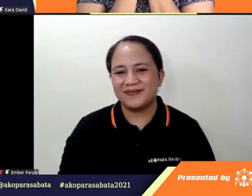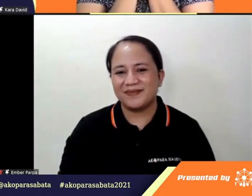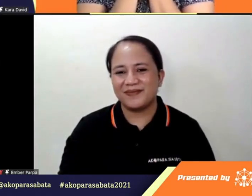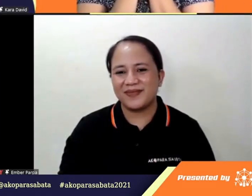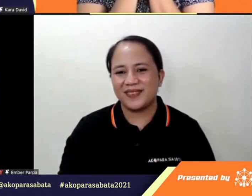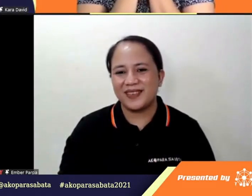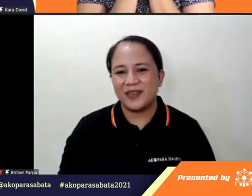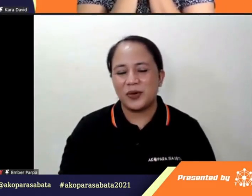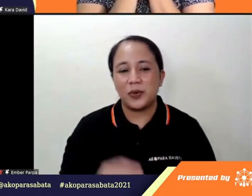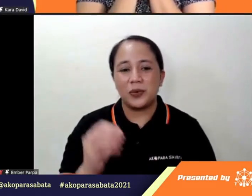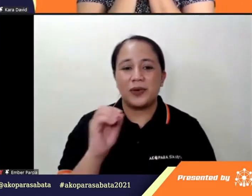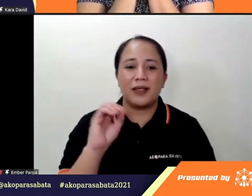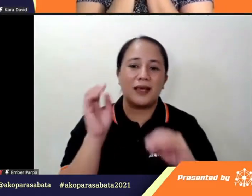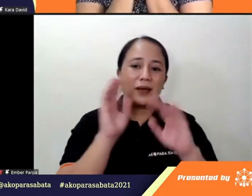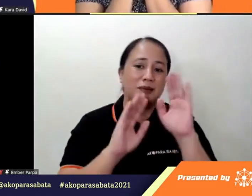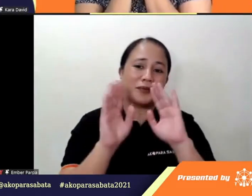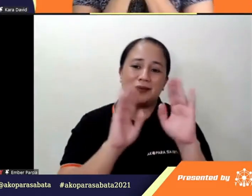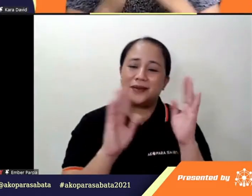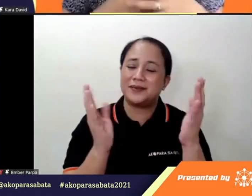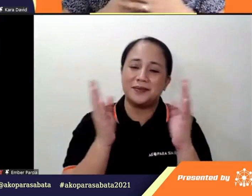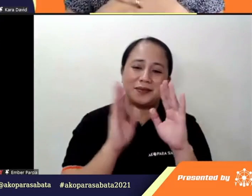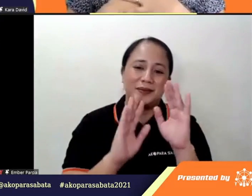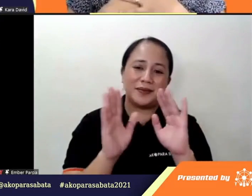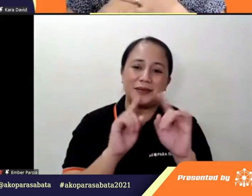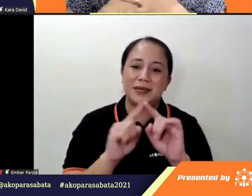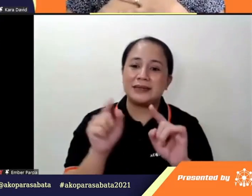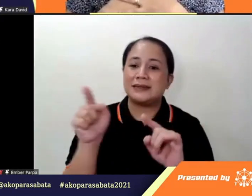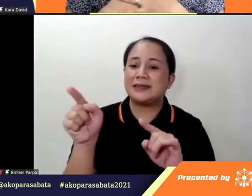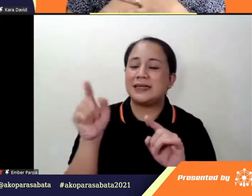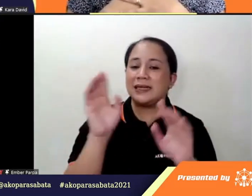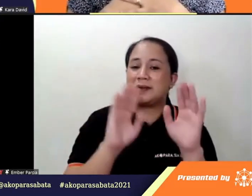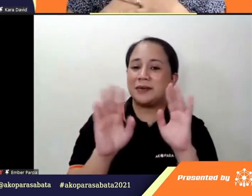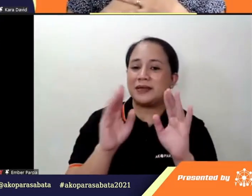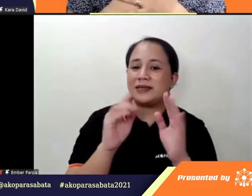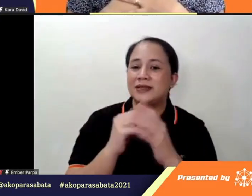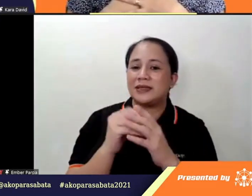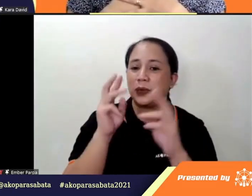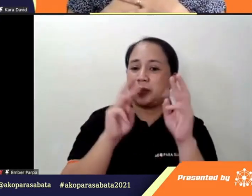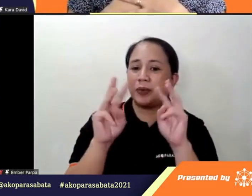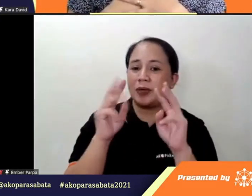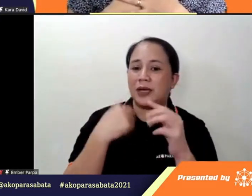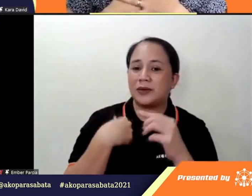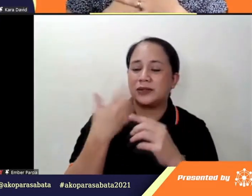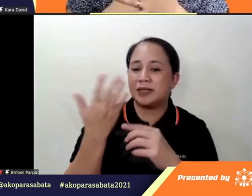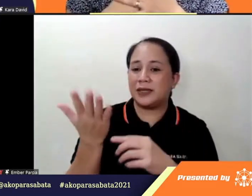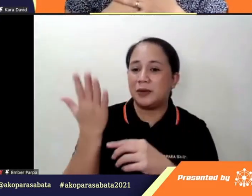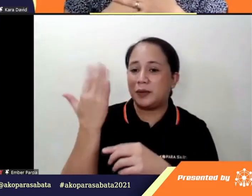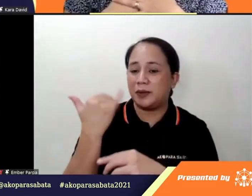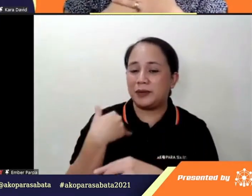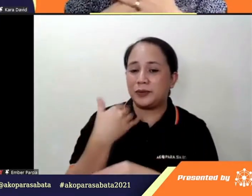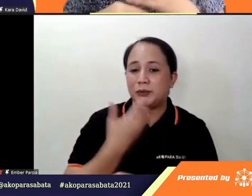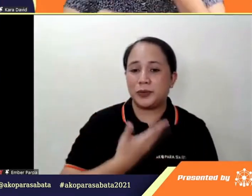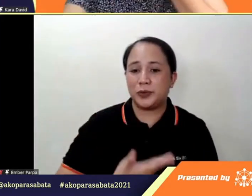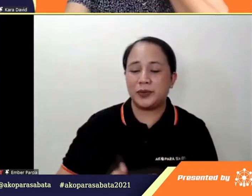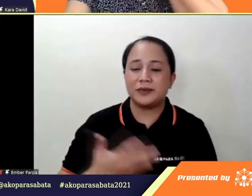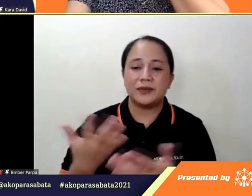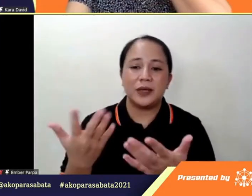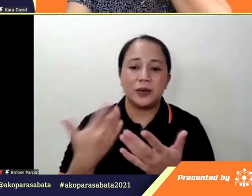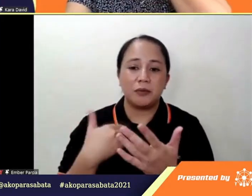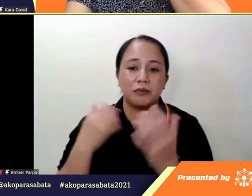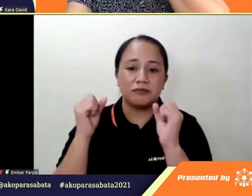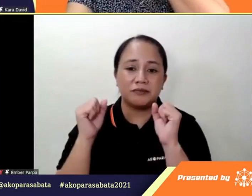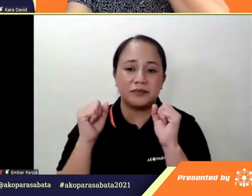Wala akong problema. Kwentuhan ba? Sila lang yung nag-aalala lang ako sa kanila, baka kung gutom na sila,